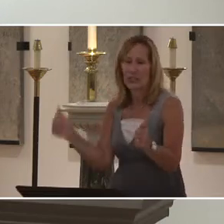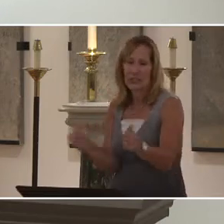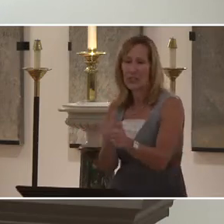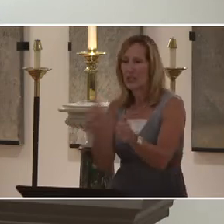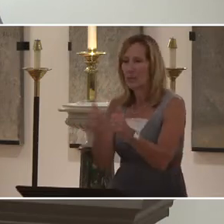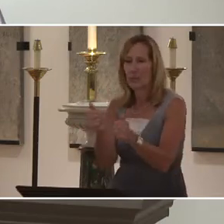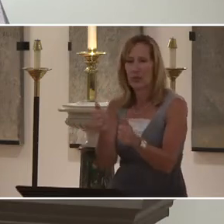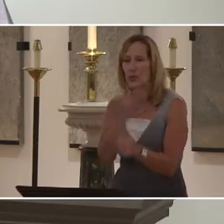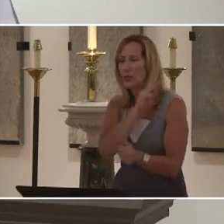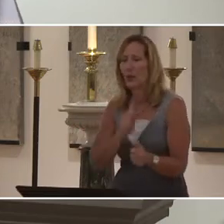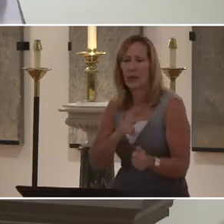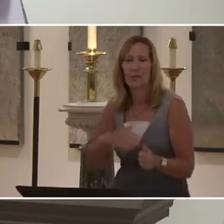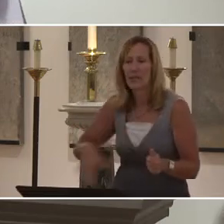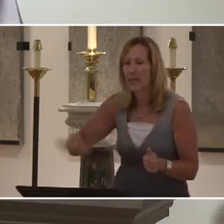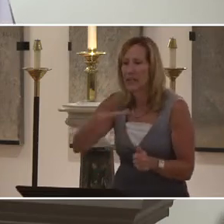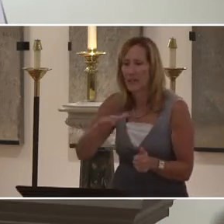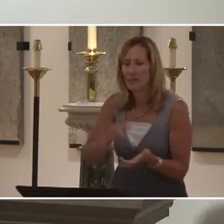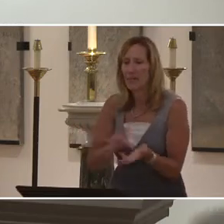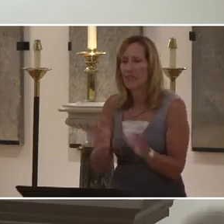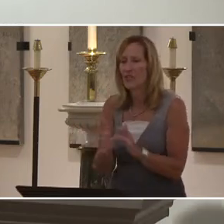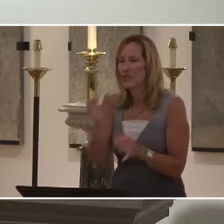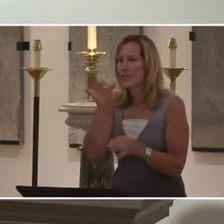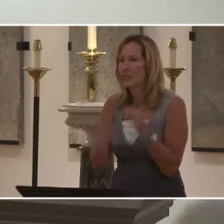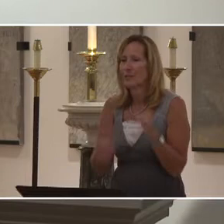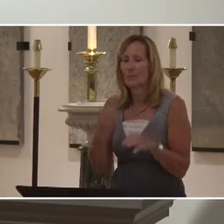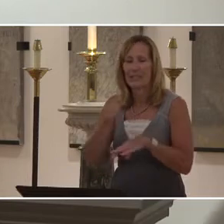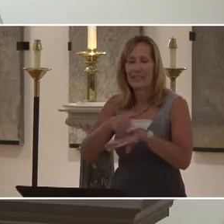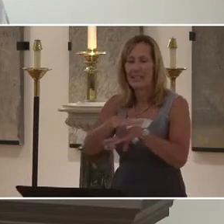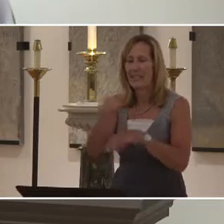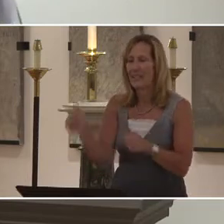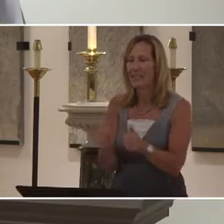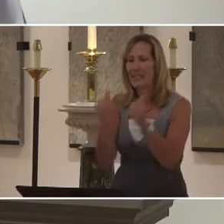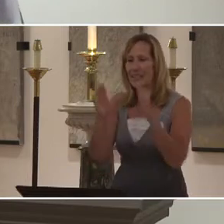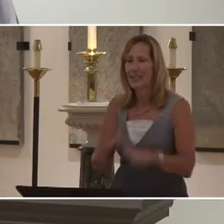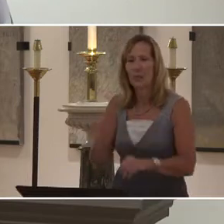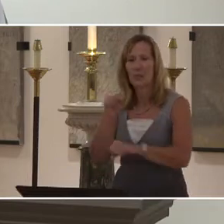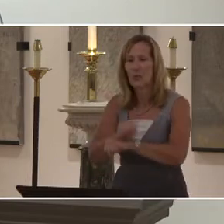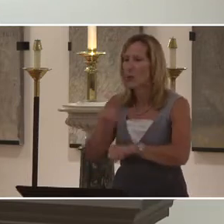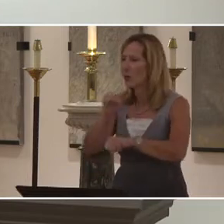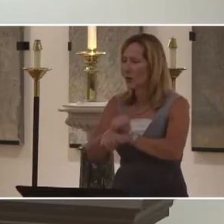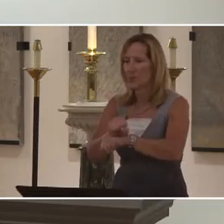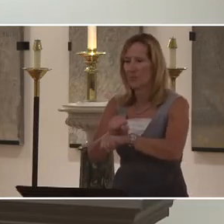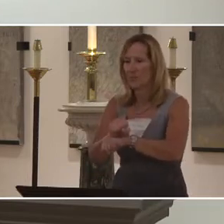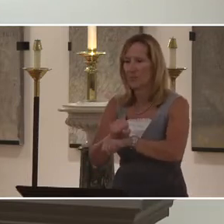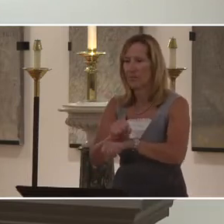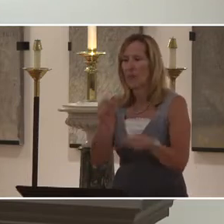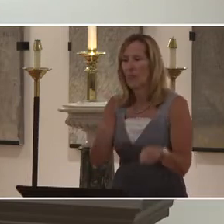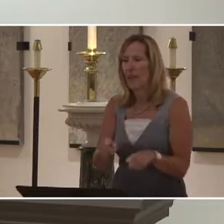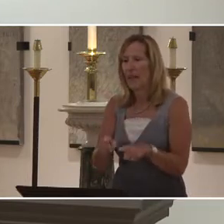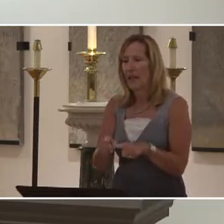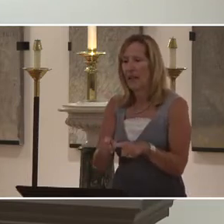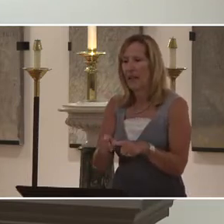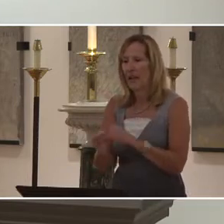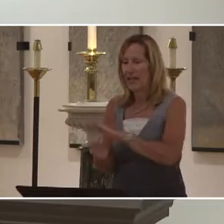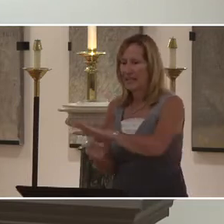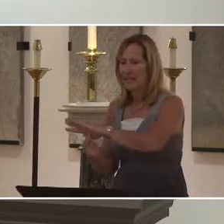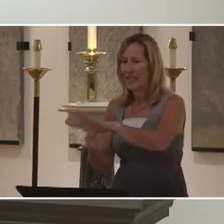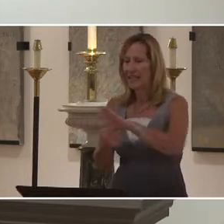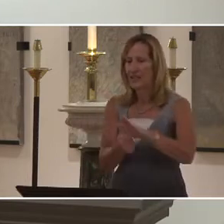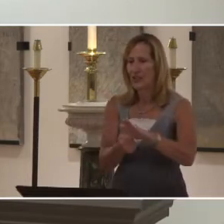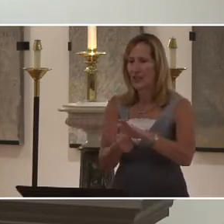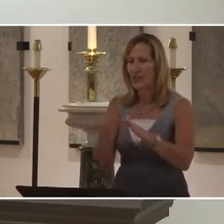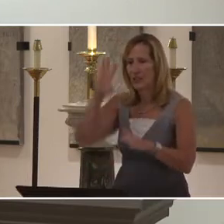kingdom. Jesus simply sent his disciples to work as agents of grace